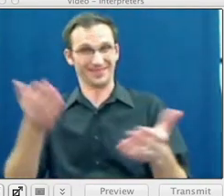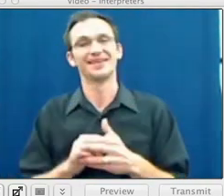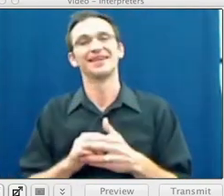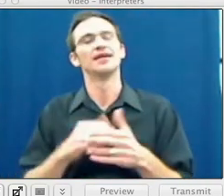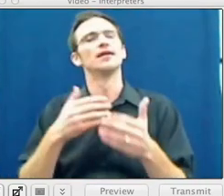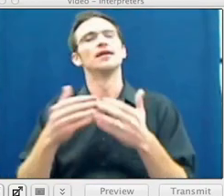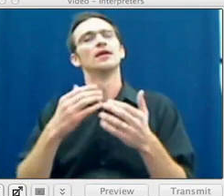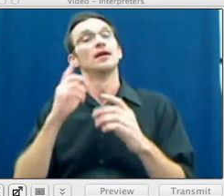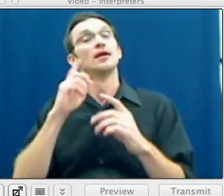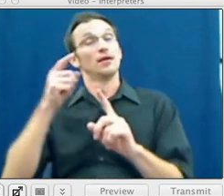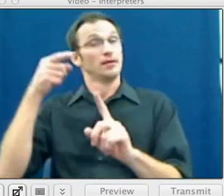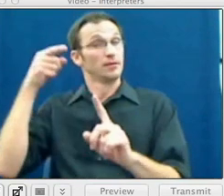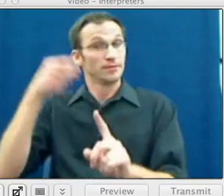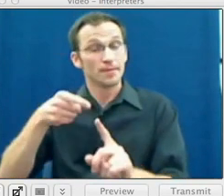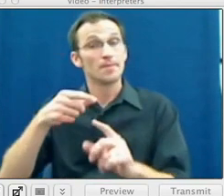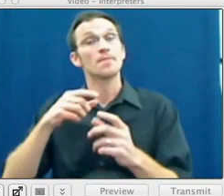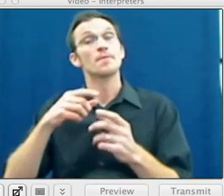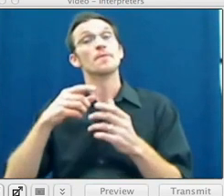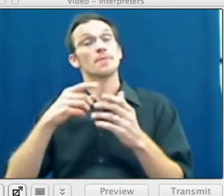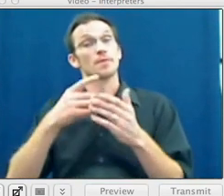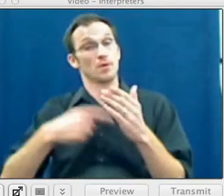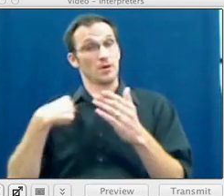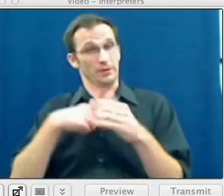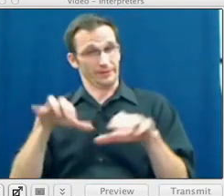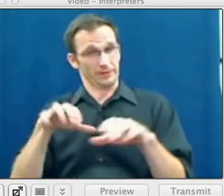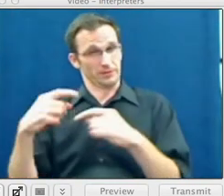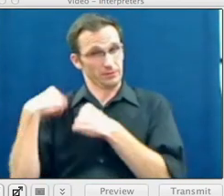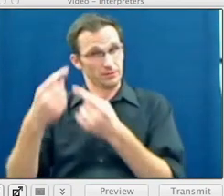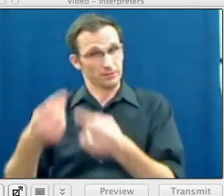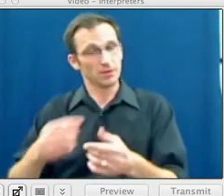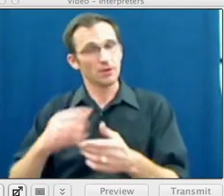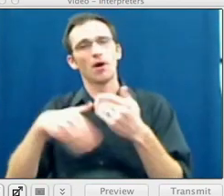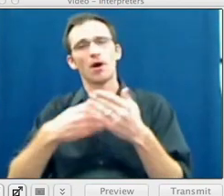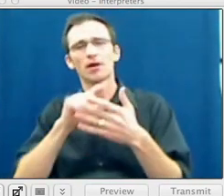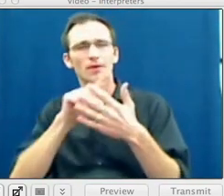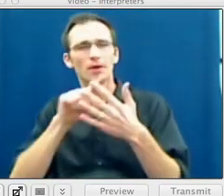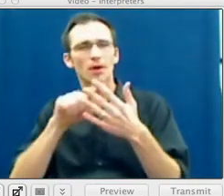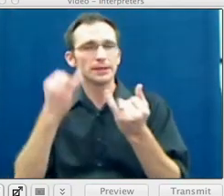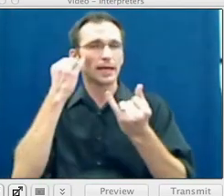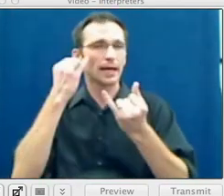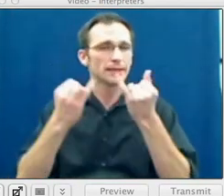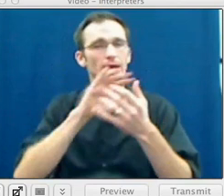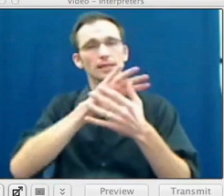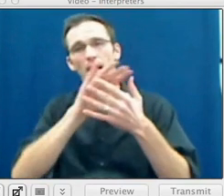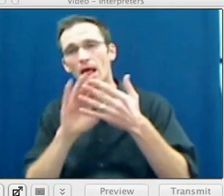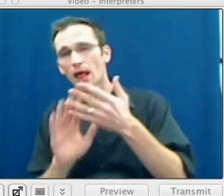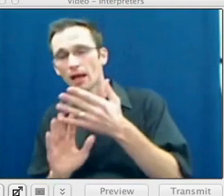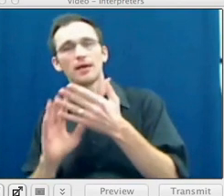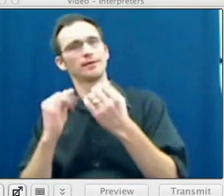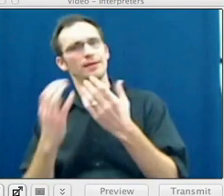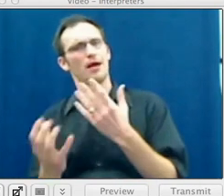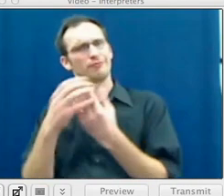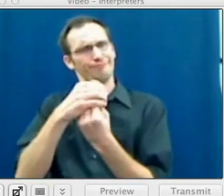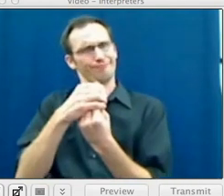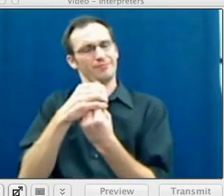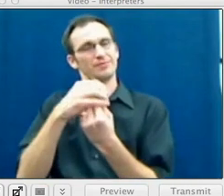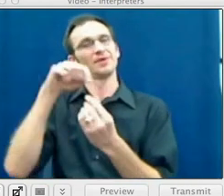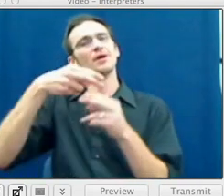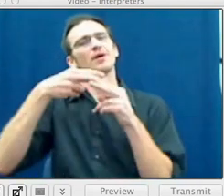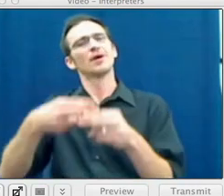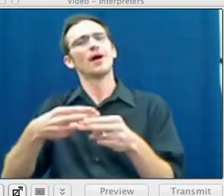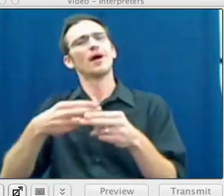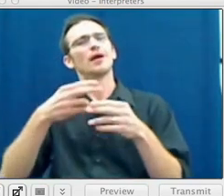essence, what we've done is put these things, these ideas all together now in this construct of a decision-making tool,